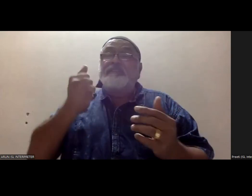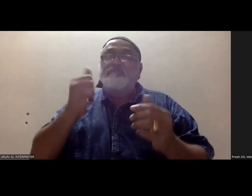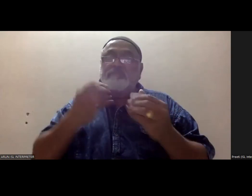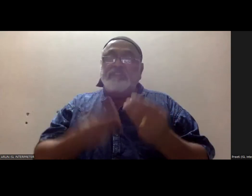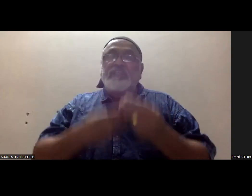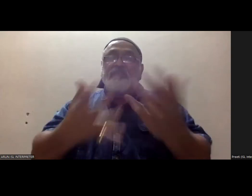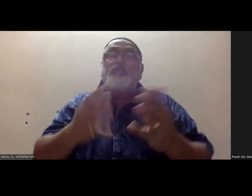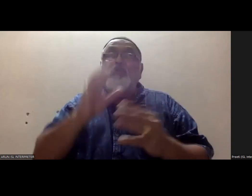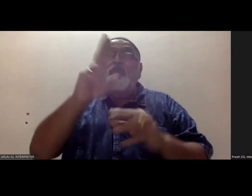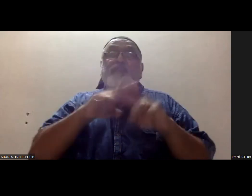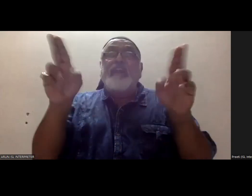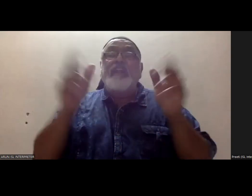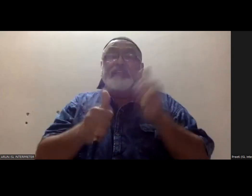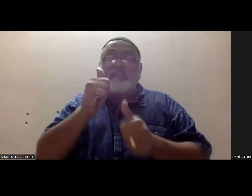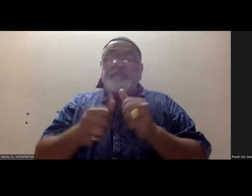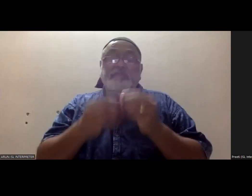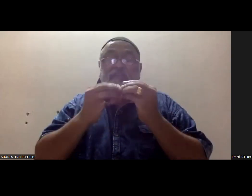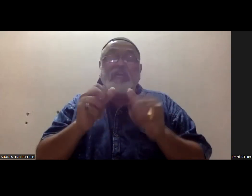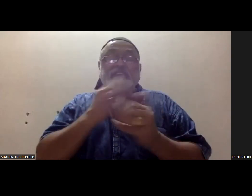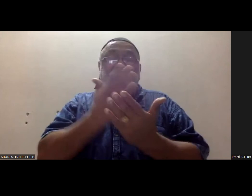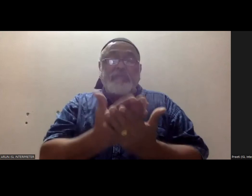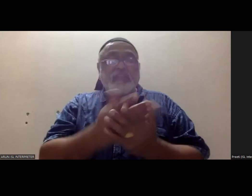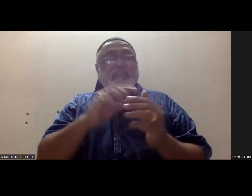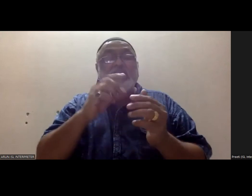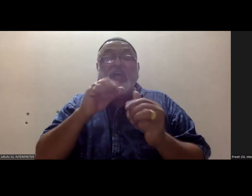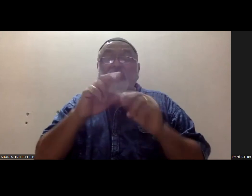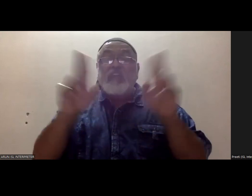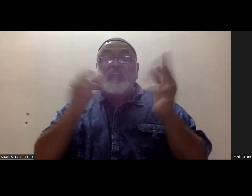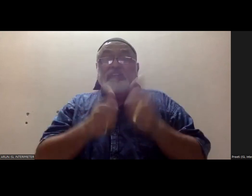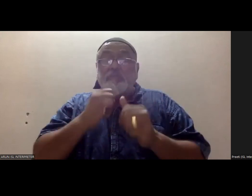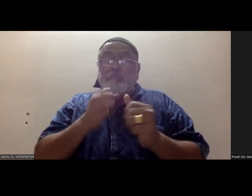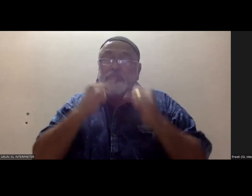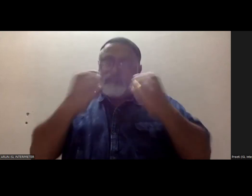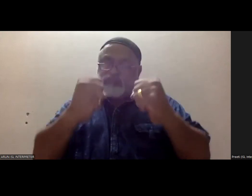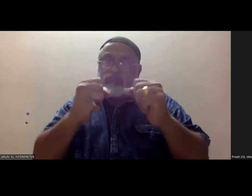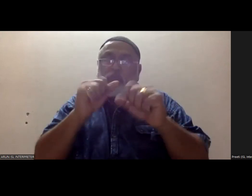final exams. Rest, leave it up to me. We will take care of it.